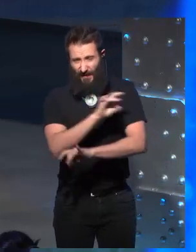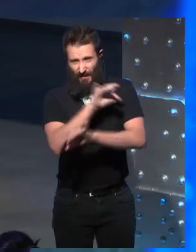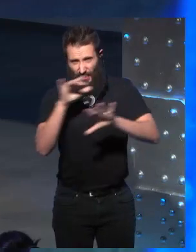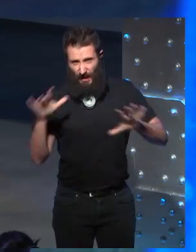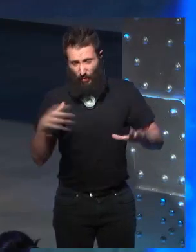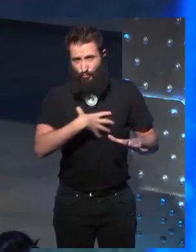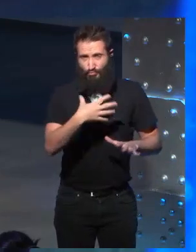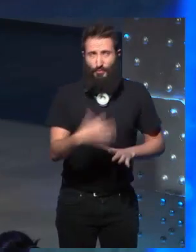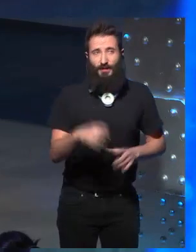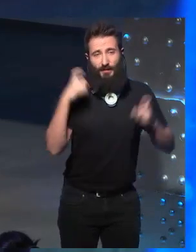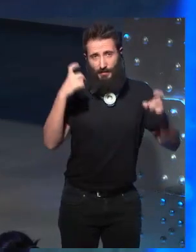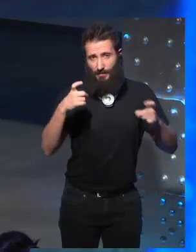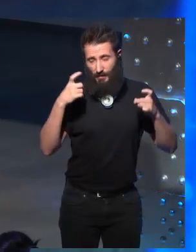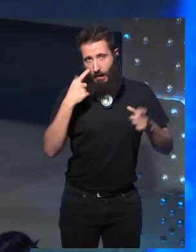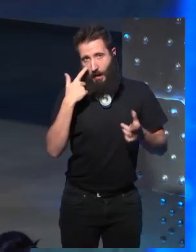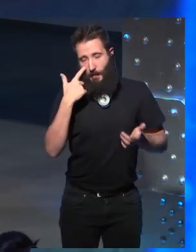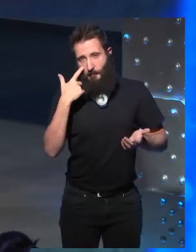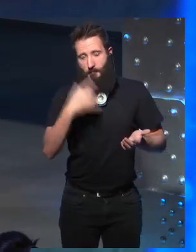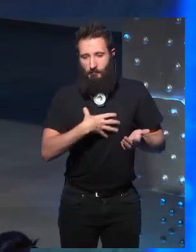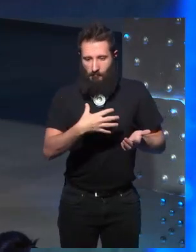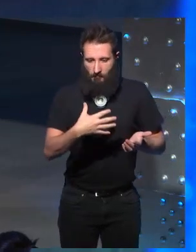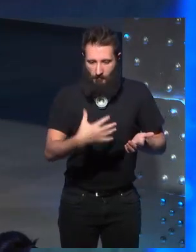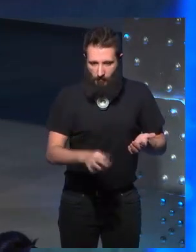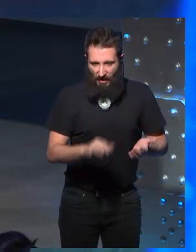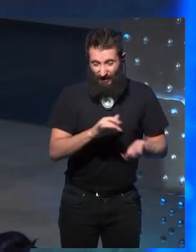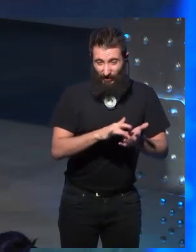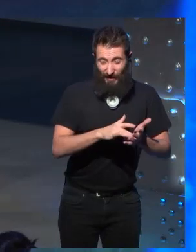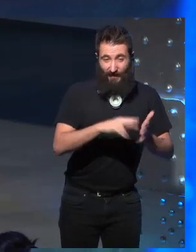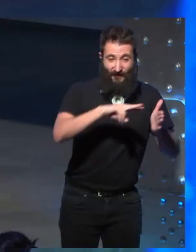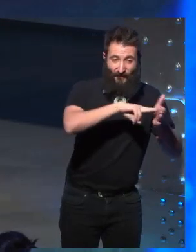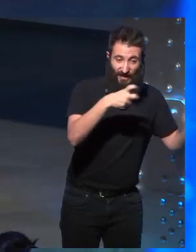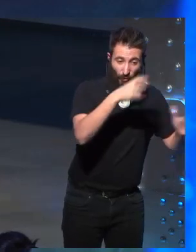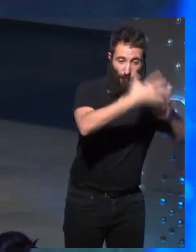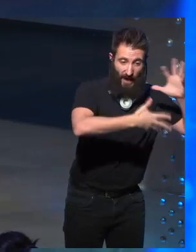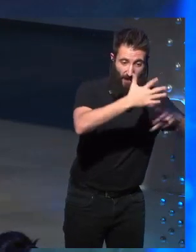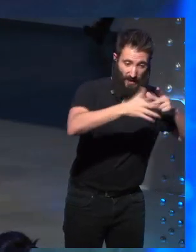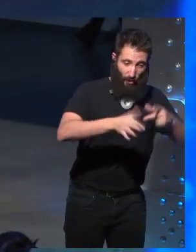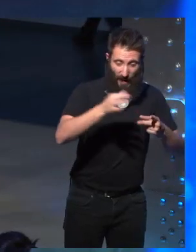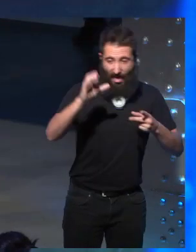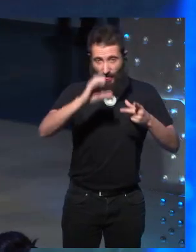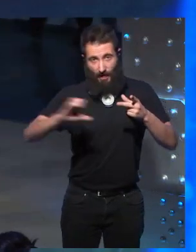can science and mathematical physics explain everything?